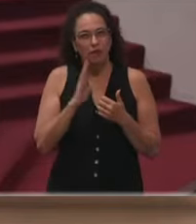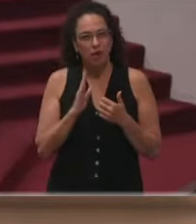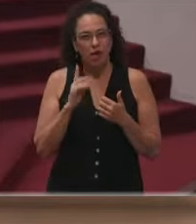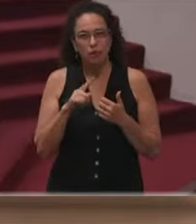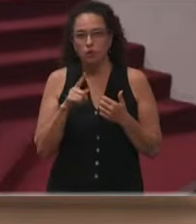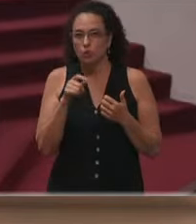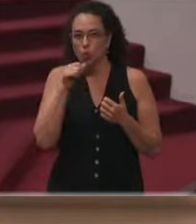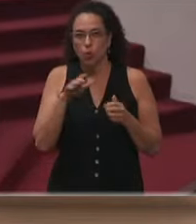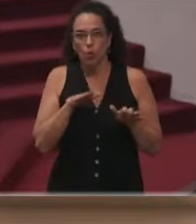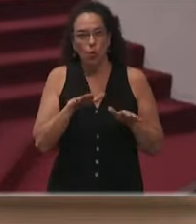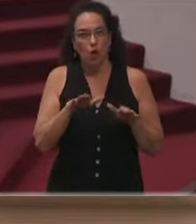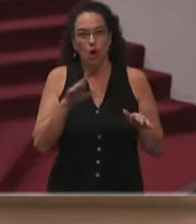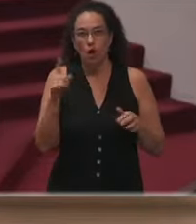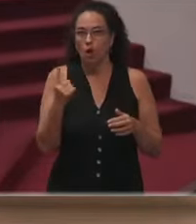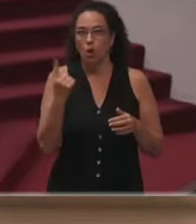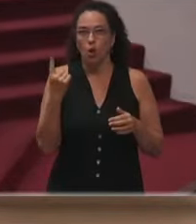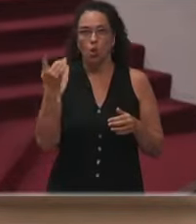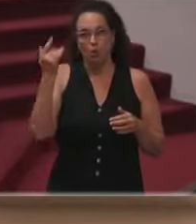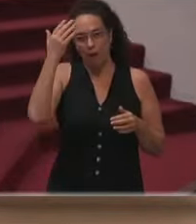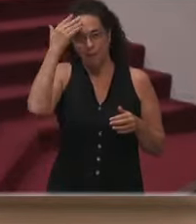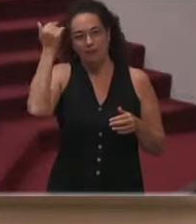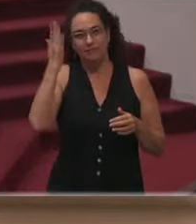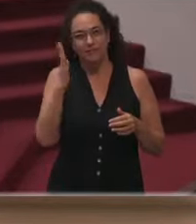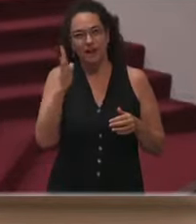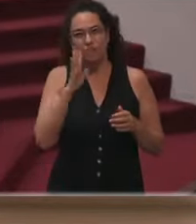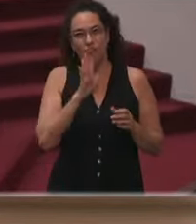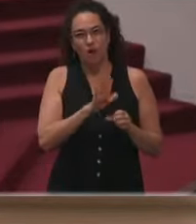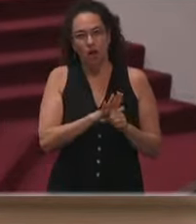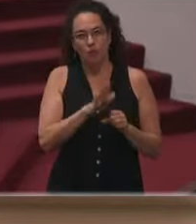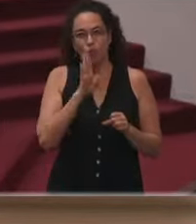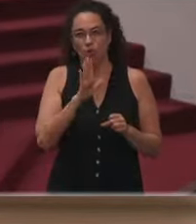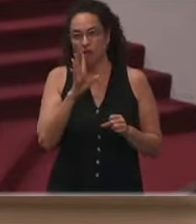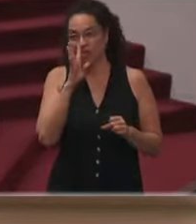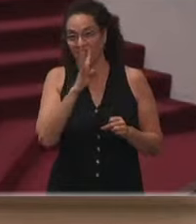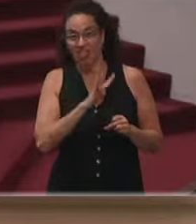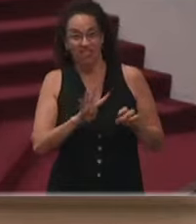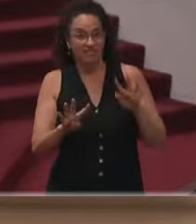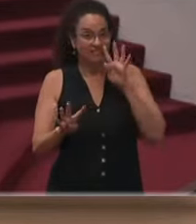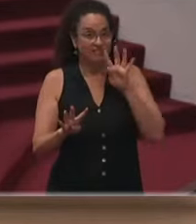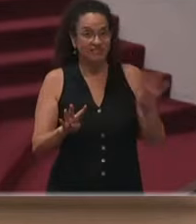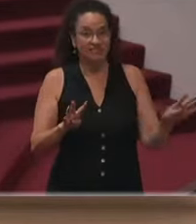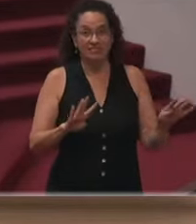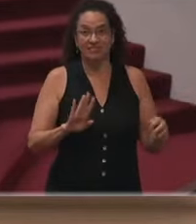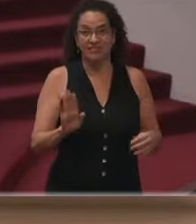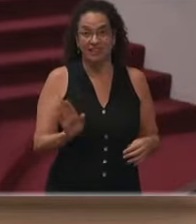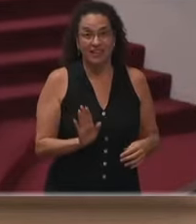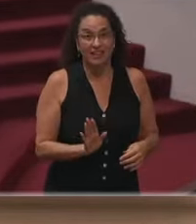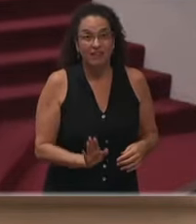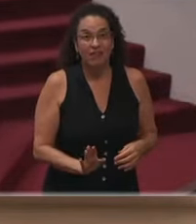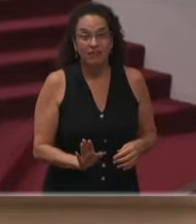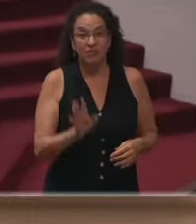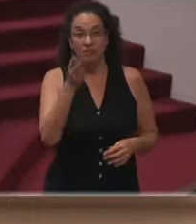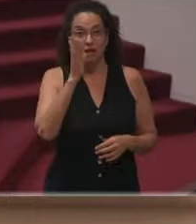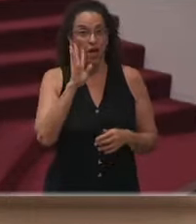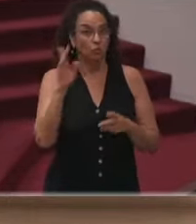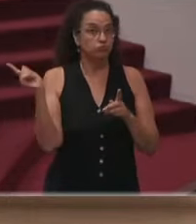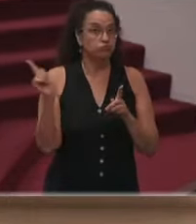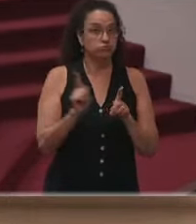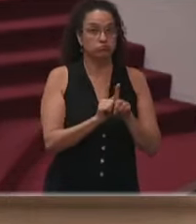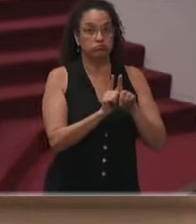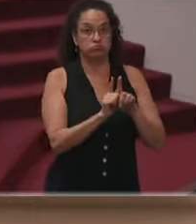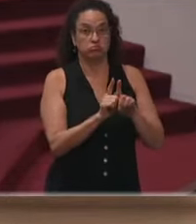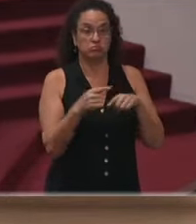walk alone, because he has promised to never leave us nor to forsake us, and that he will be with us always. So